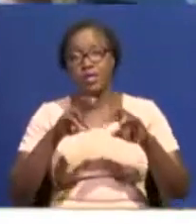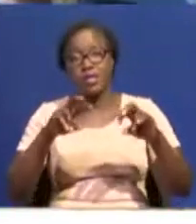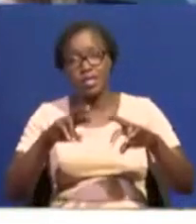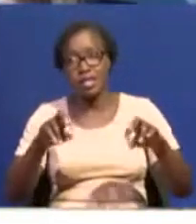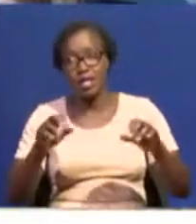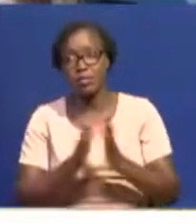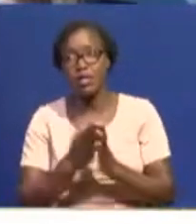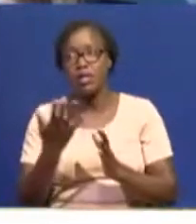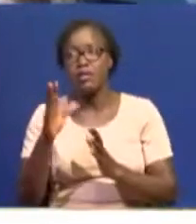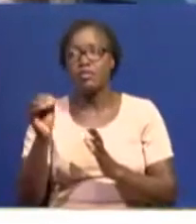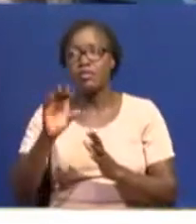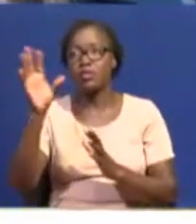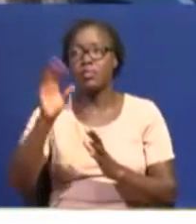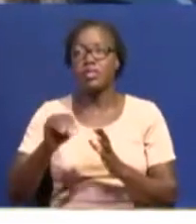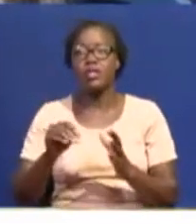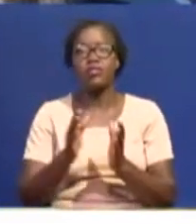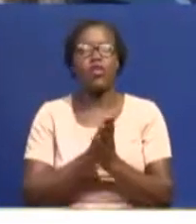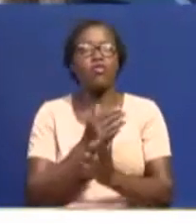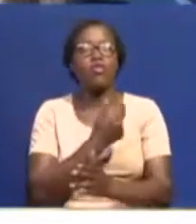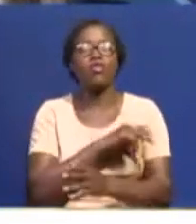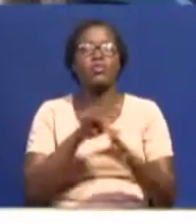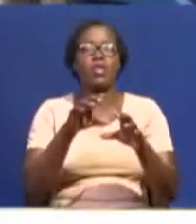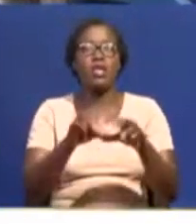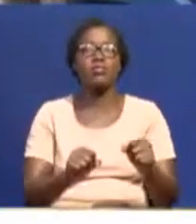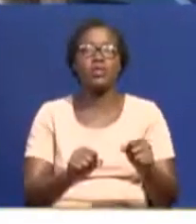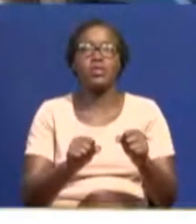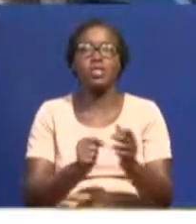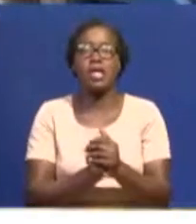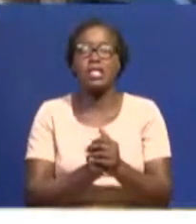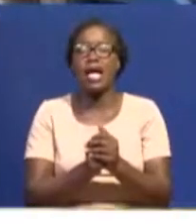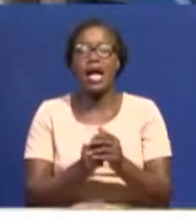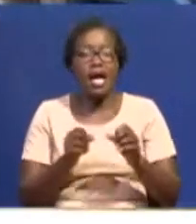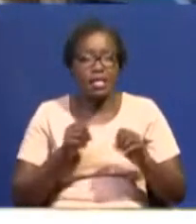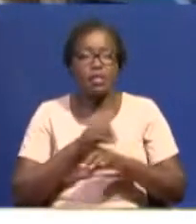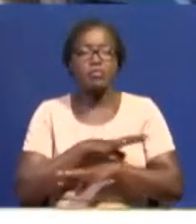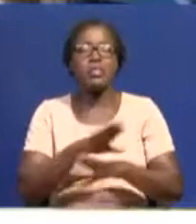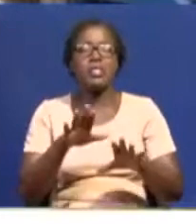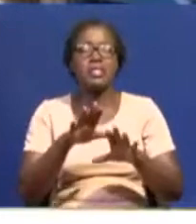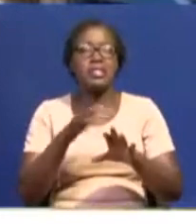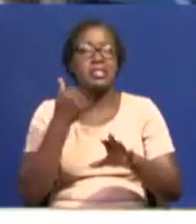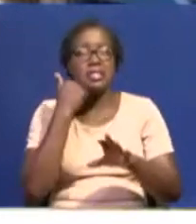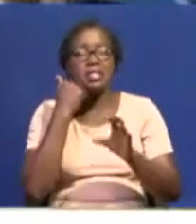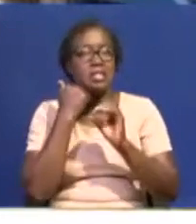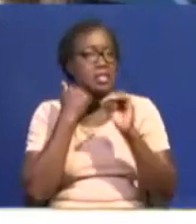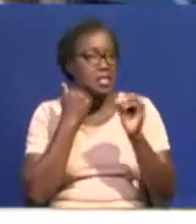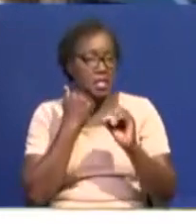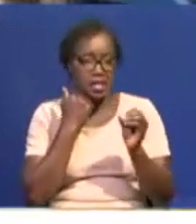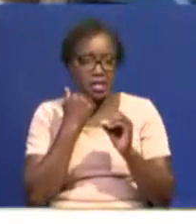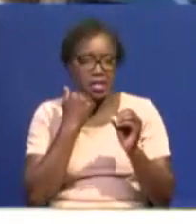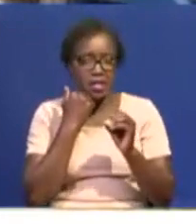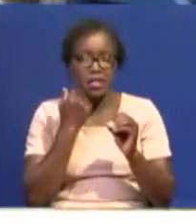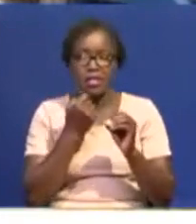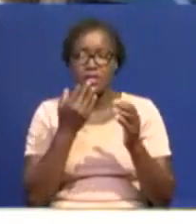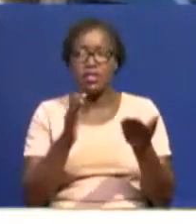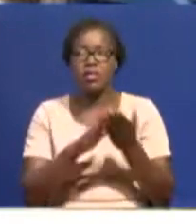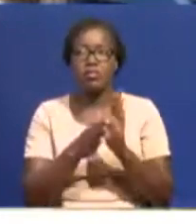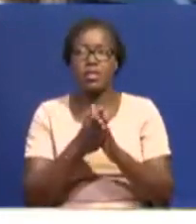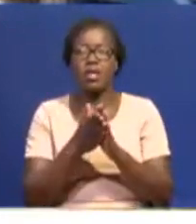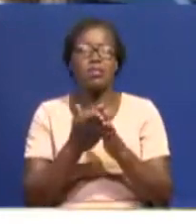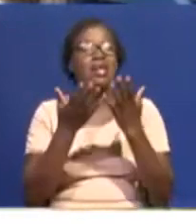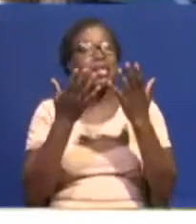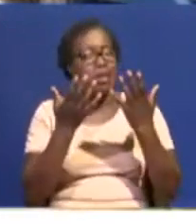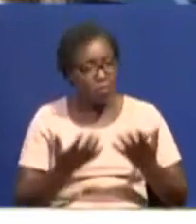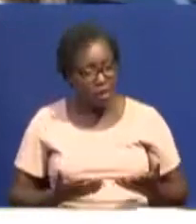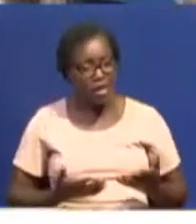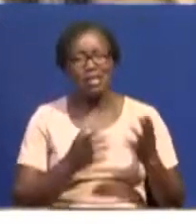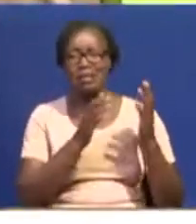50% of hospital admissions are as a result of non-communicable diseases. We already have the communicable diseases, and this now is becoming an